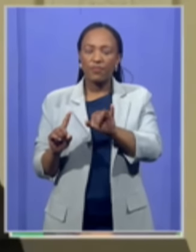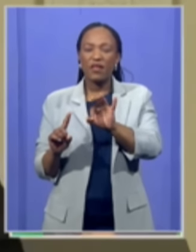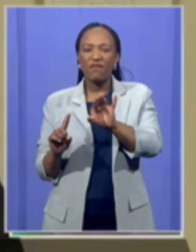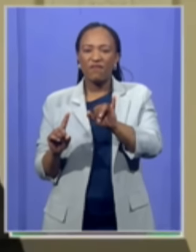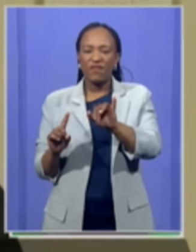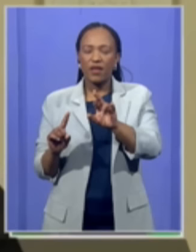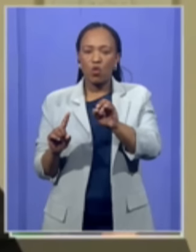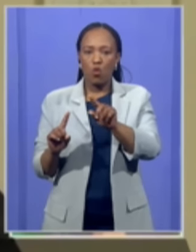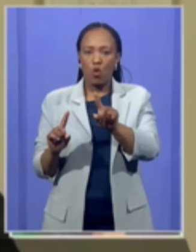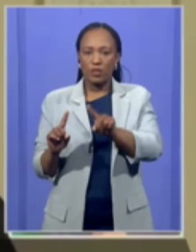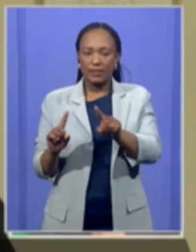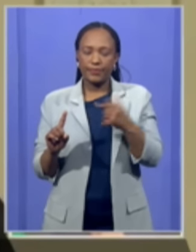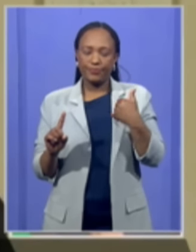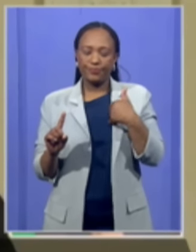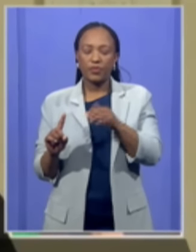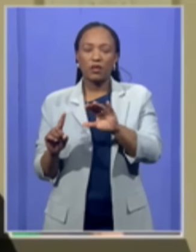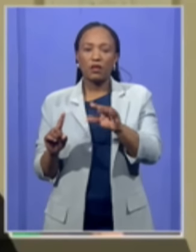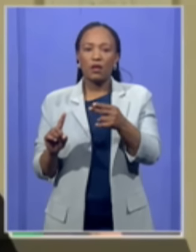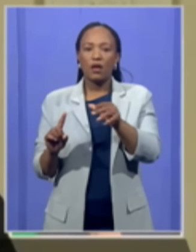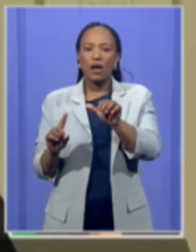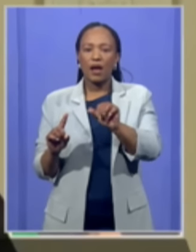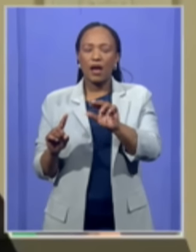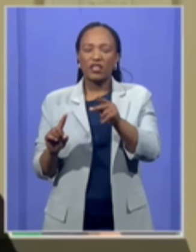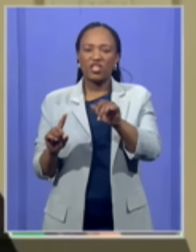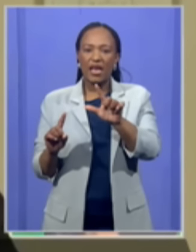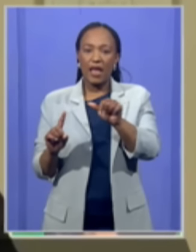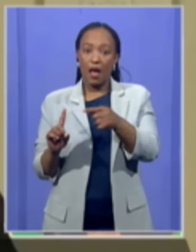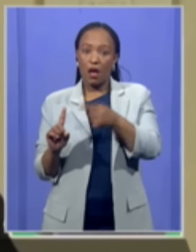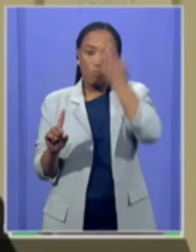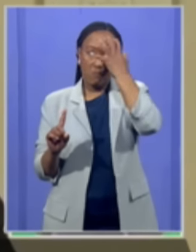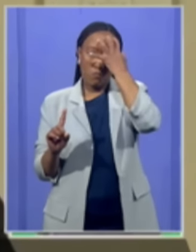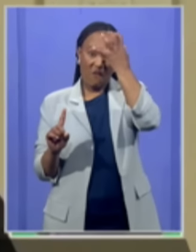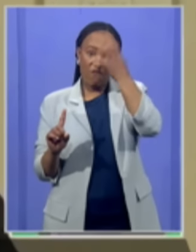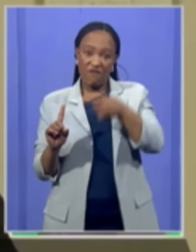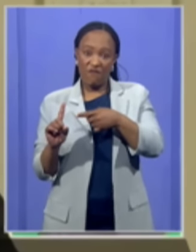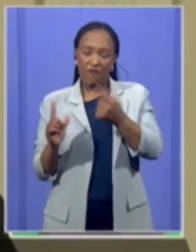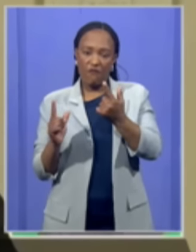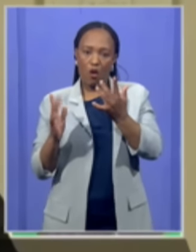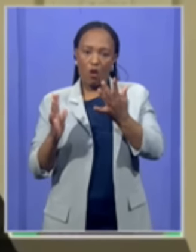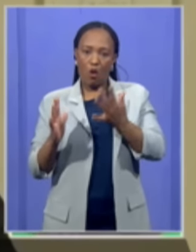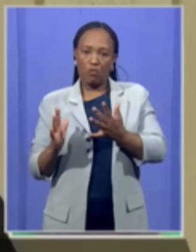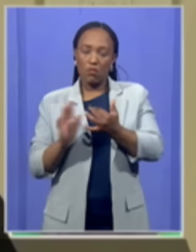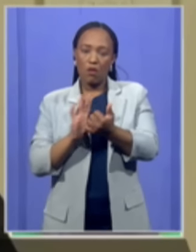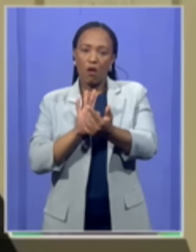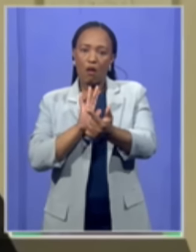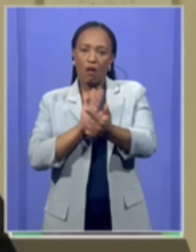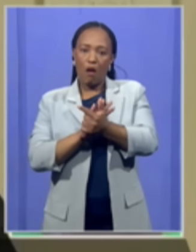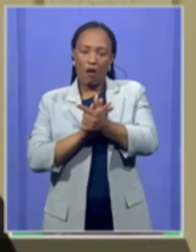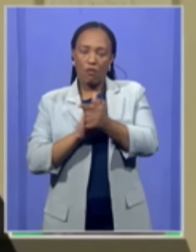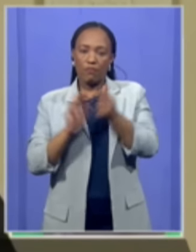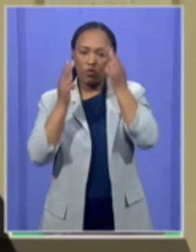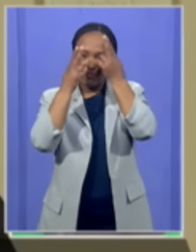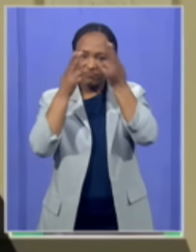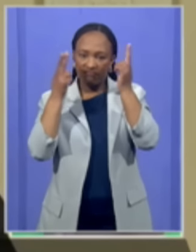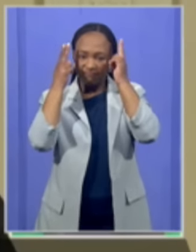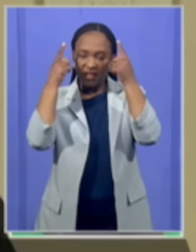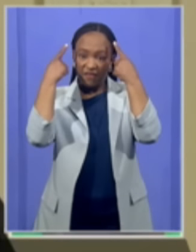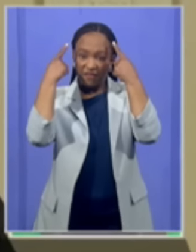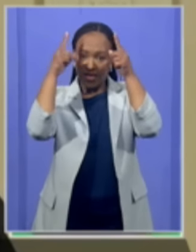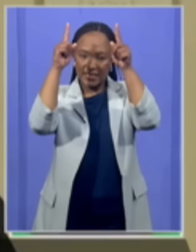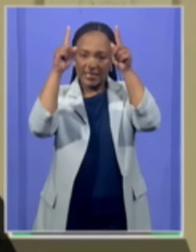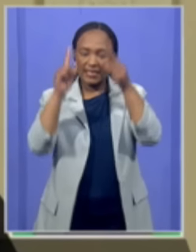Police. Professor Kachalia is currently a professor of law at the University of the Witwatersrand and